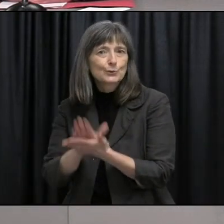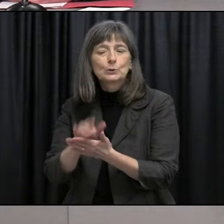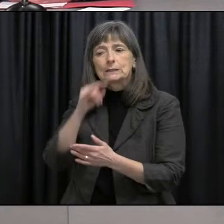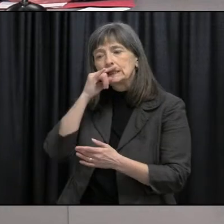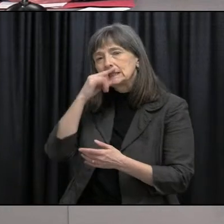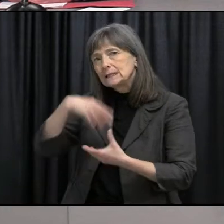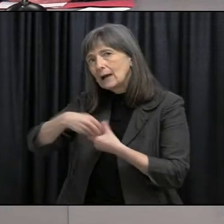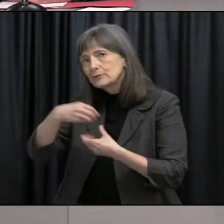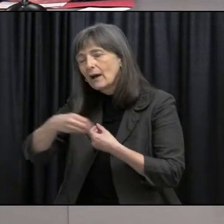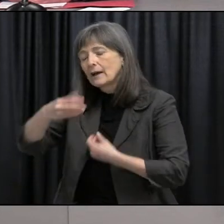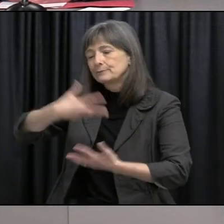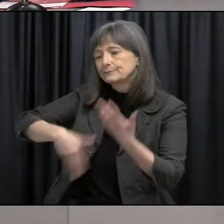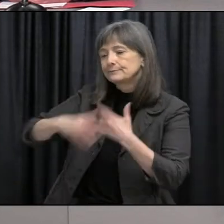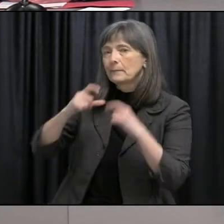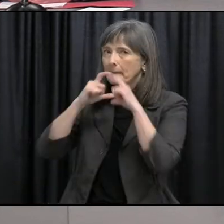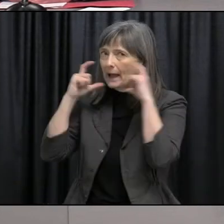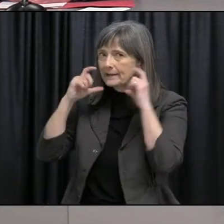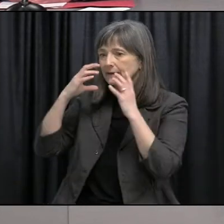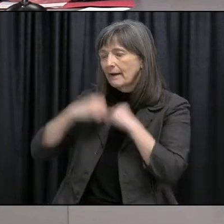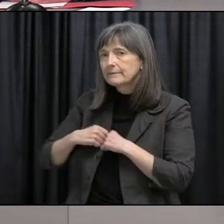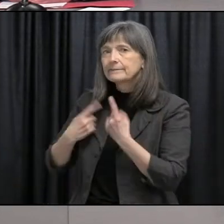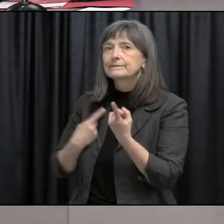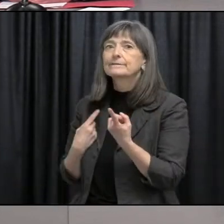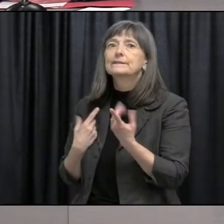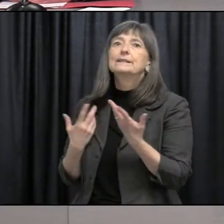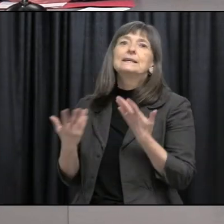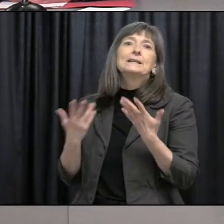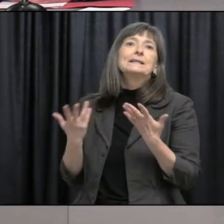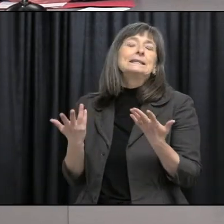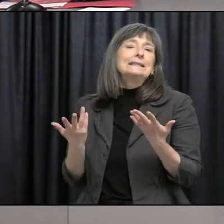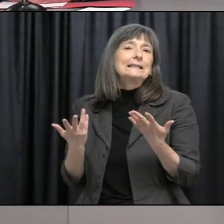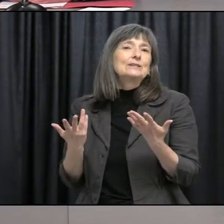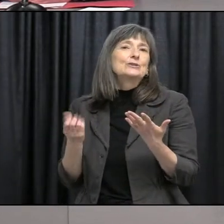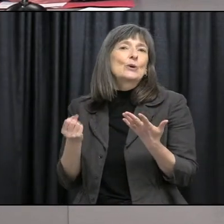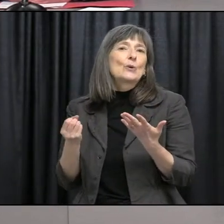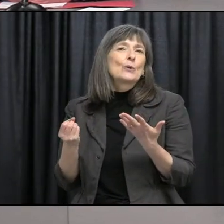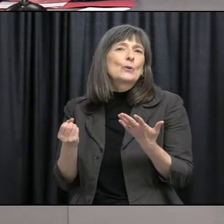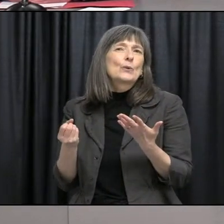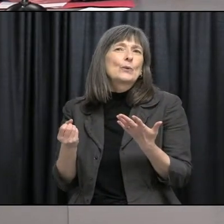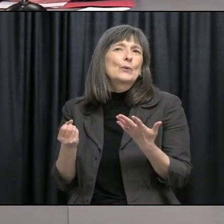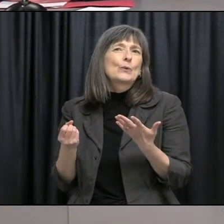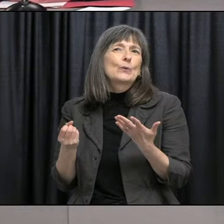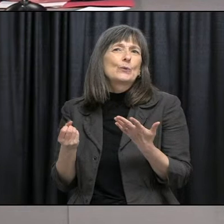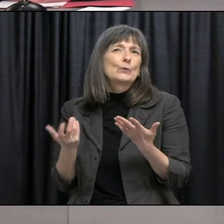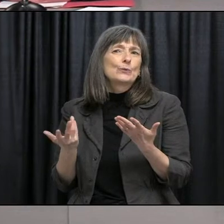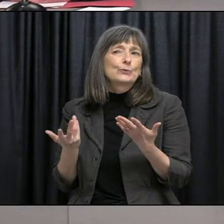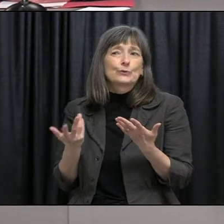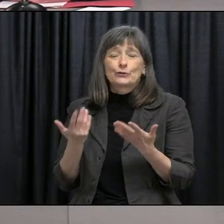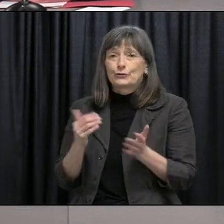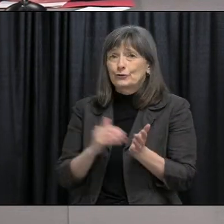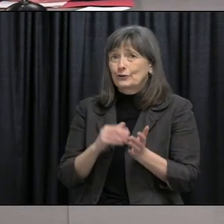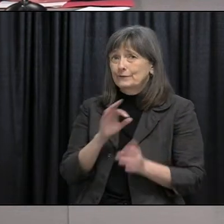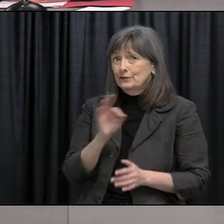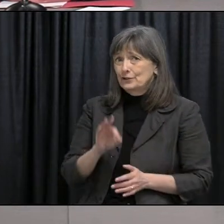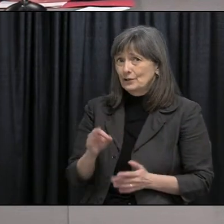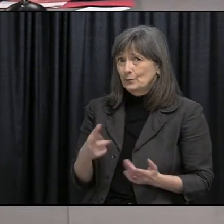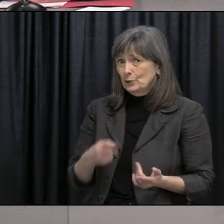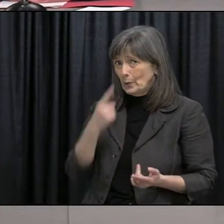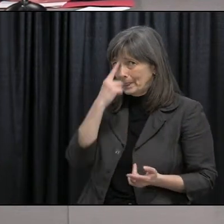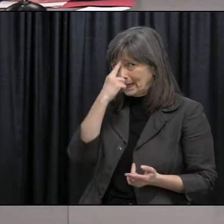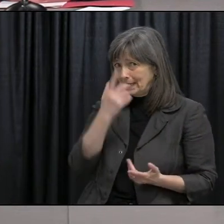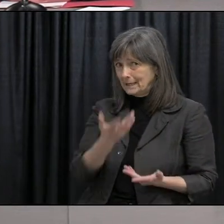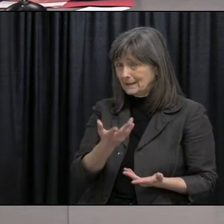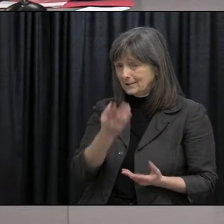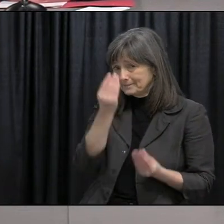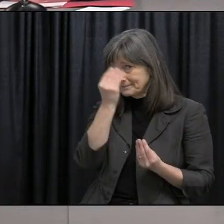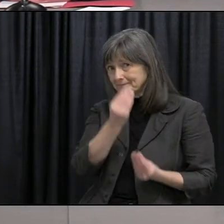no masks, maybe having a DJ in attendance, etc. Dr. Fitzgerald, how do you respond to situations like that? And what's